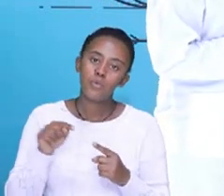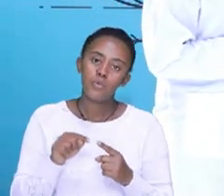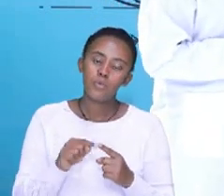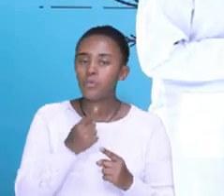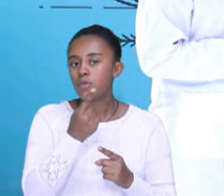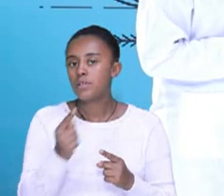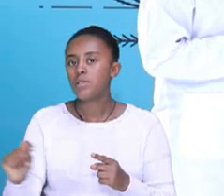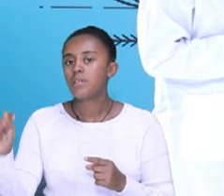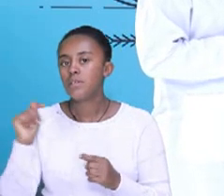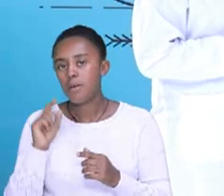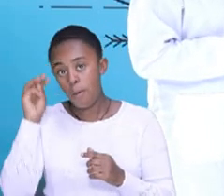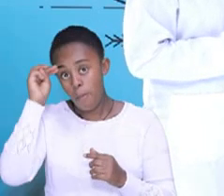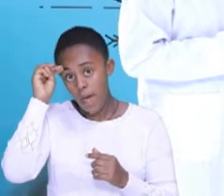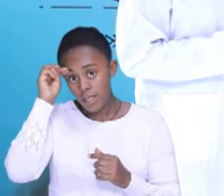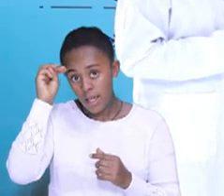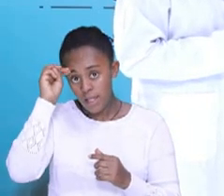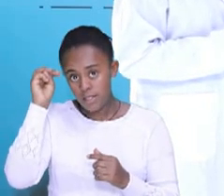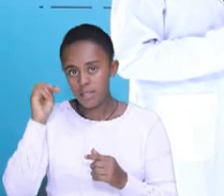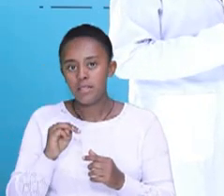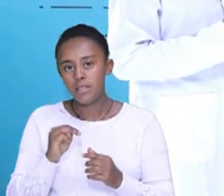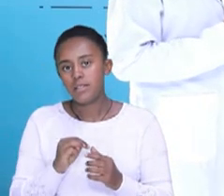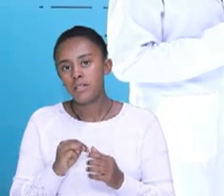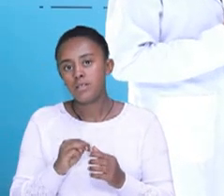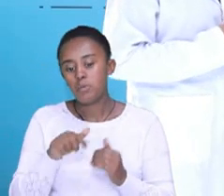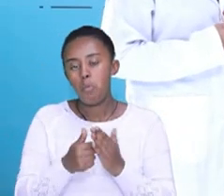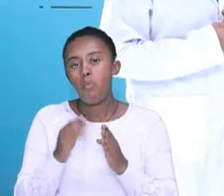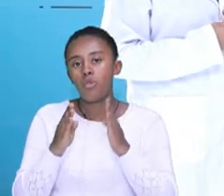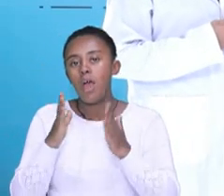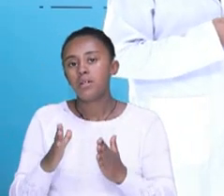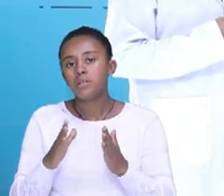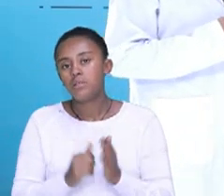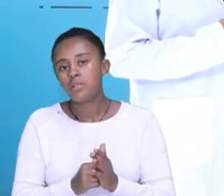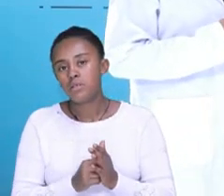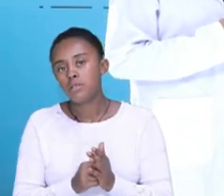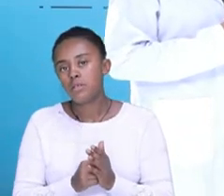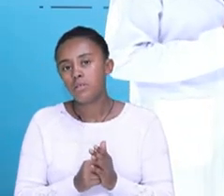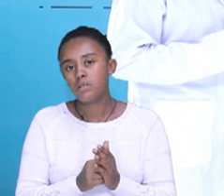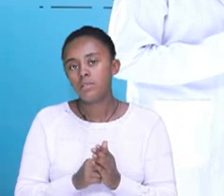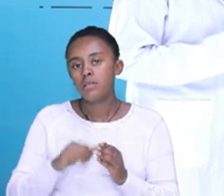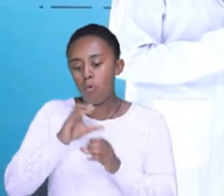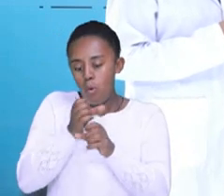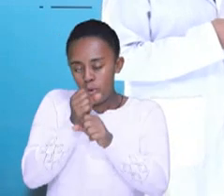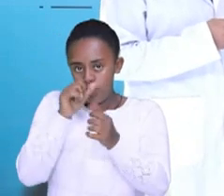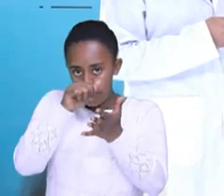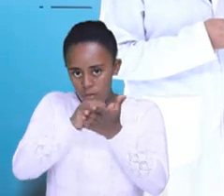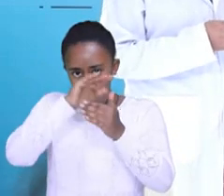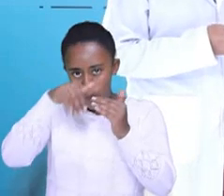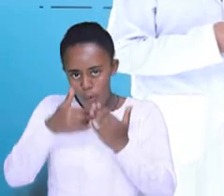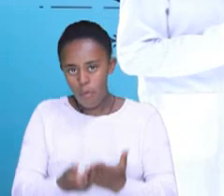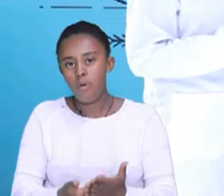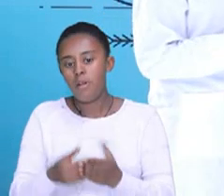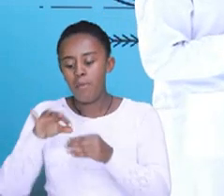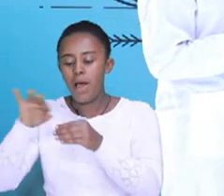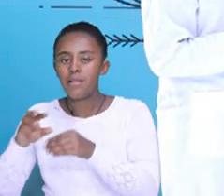the Matthias Schilden, who was a botanist, and he concludes that all